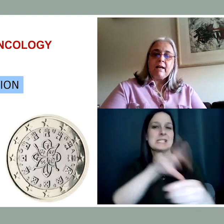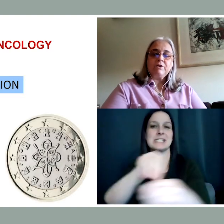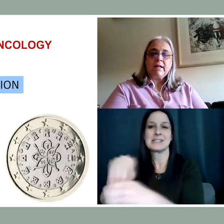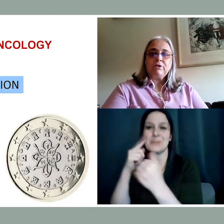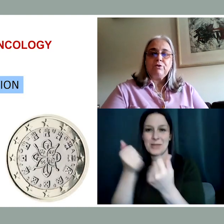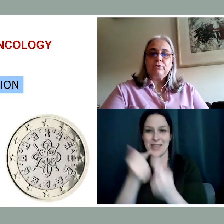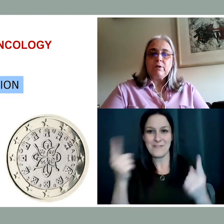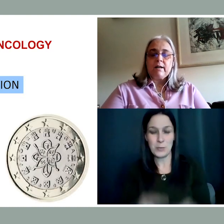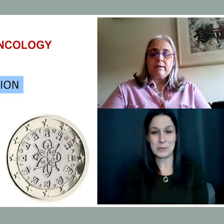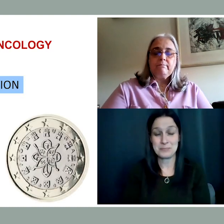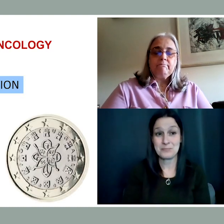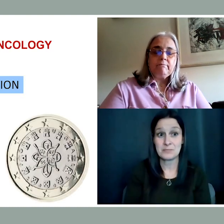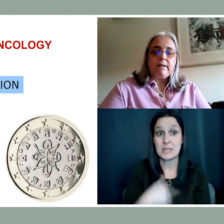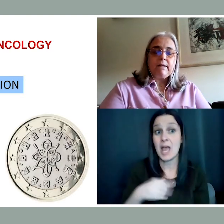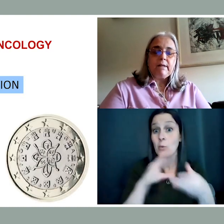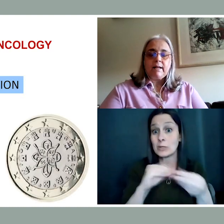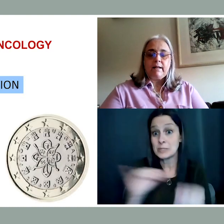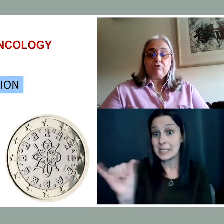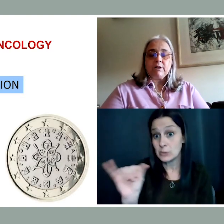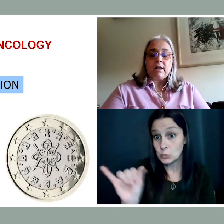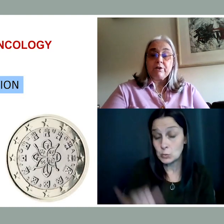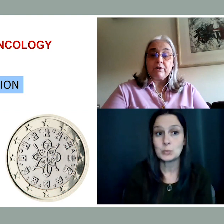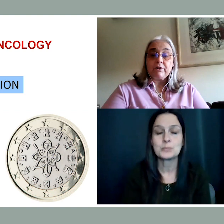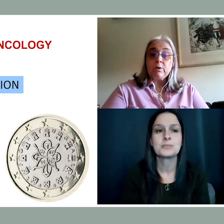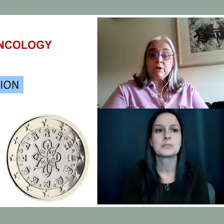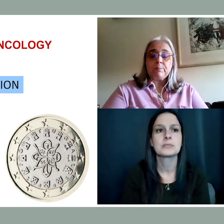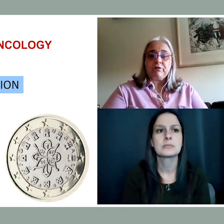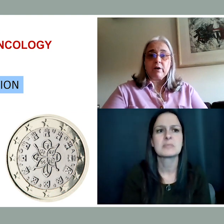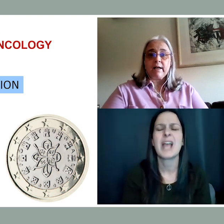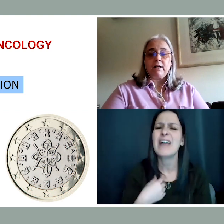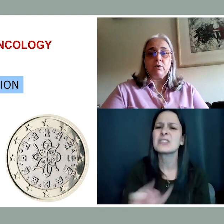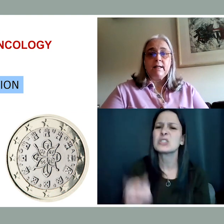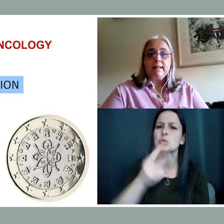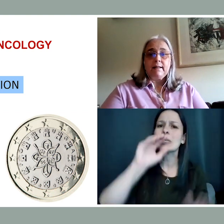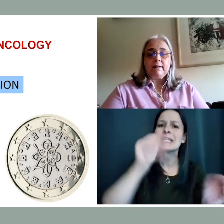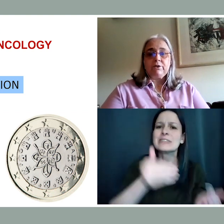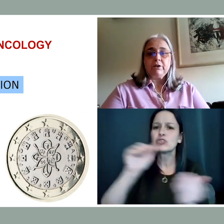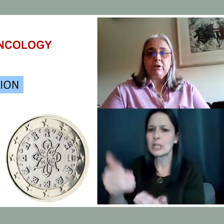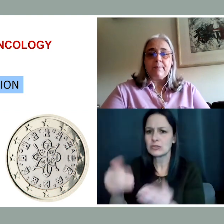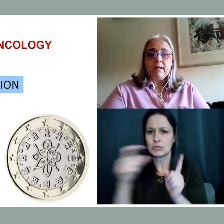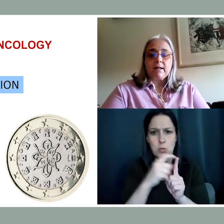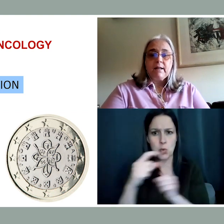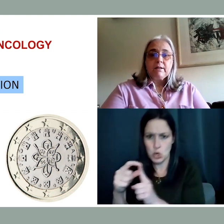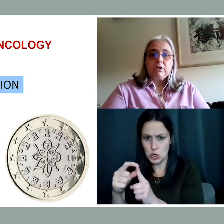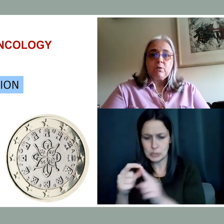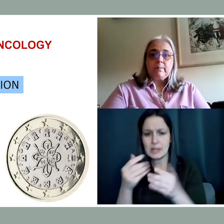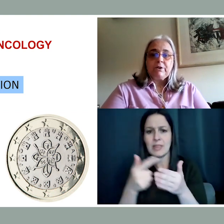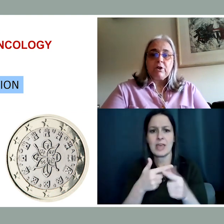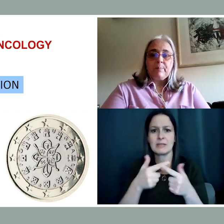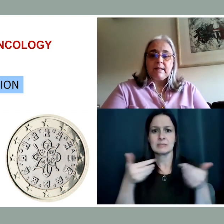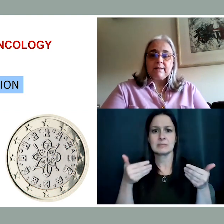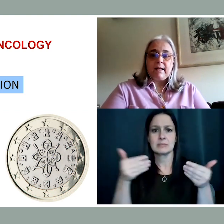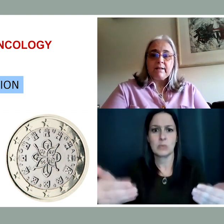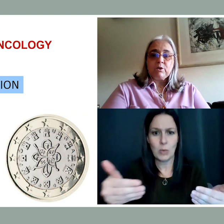I would like to say two, let's say, introductory words before I go to the topic. So